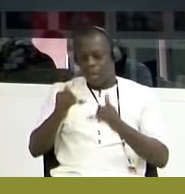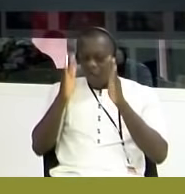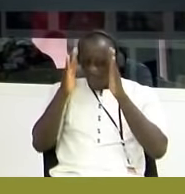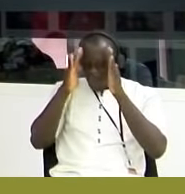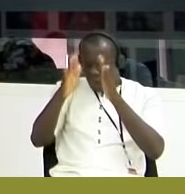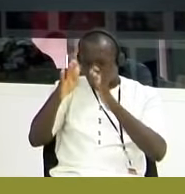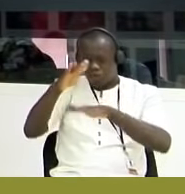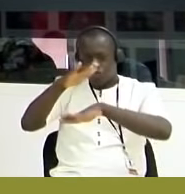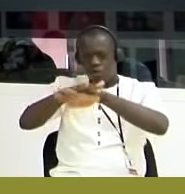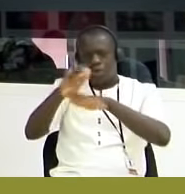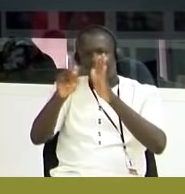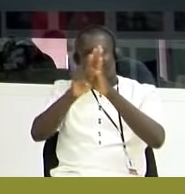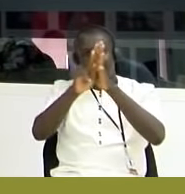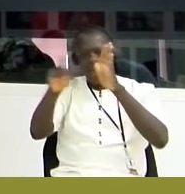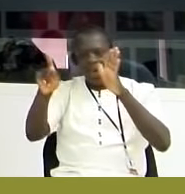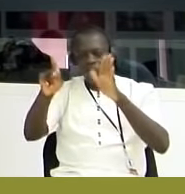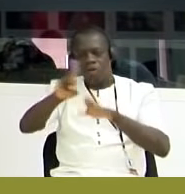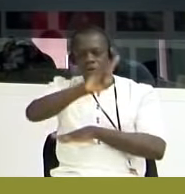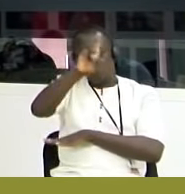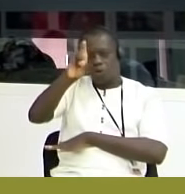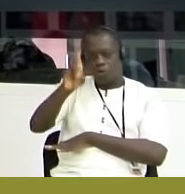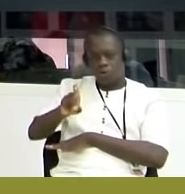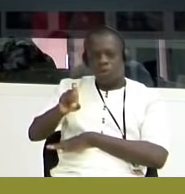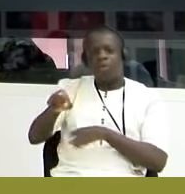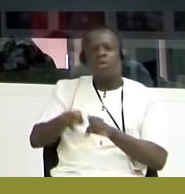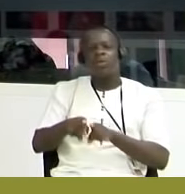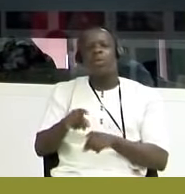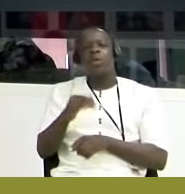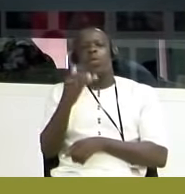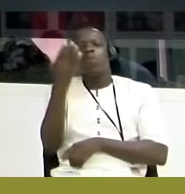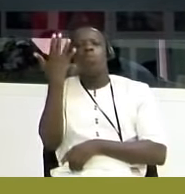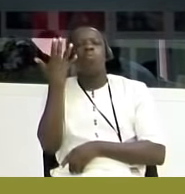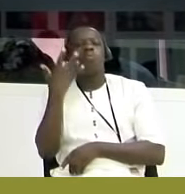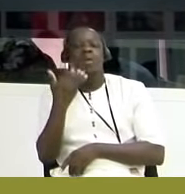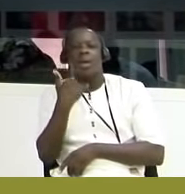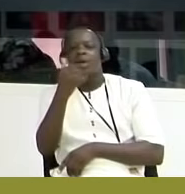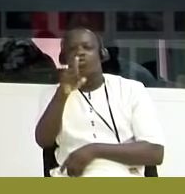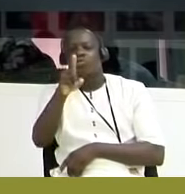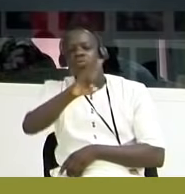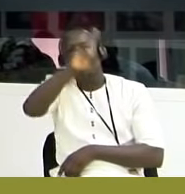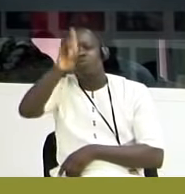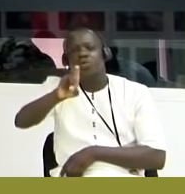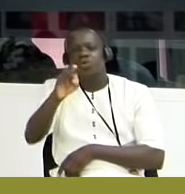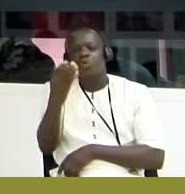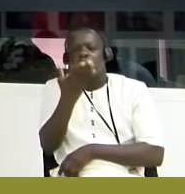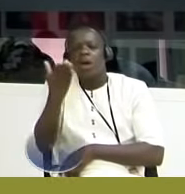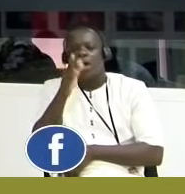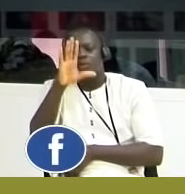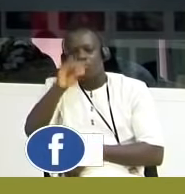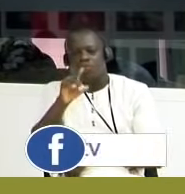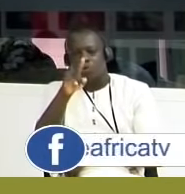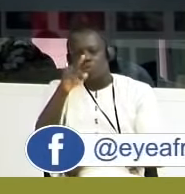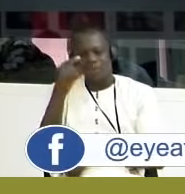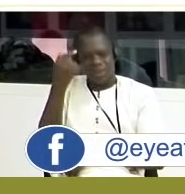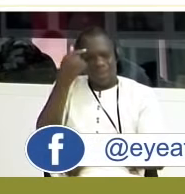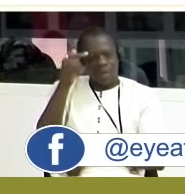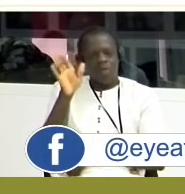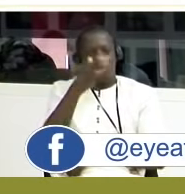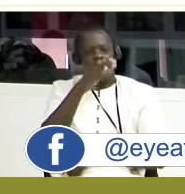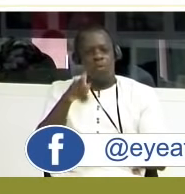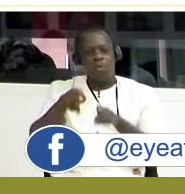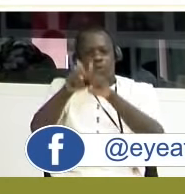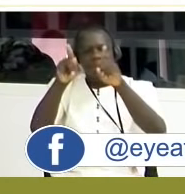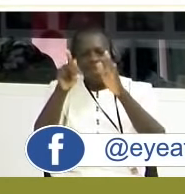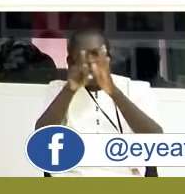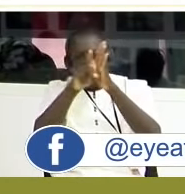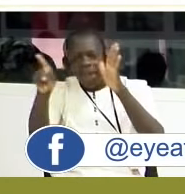when they asked you those questions, where do you think they were going with that type of questioning? The type of